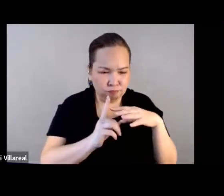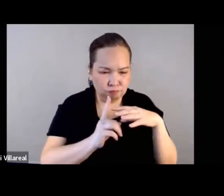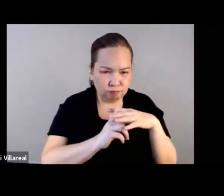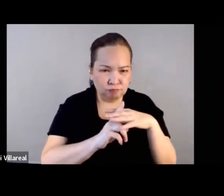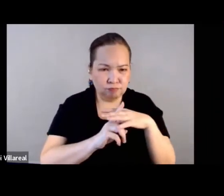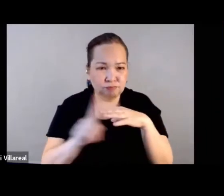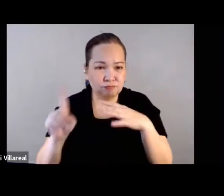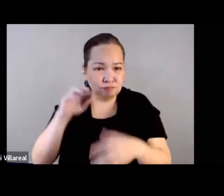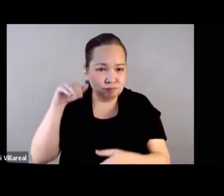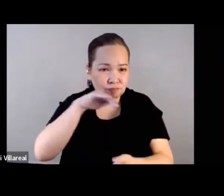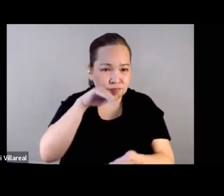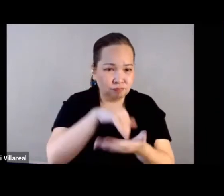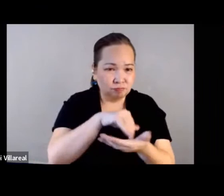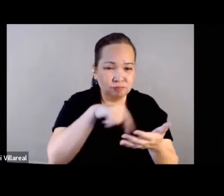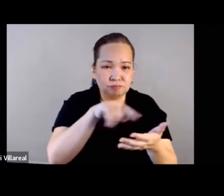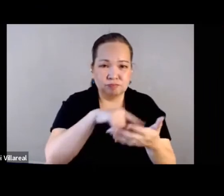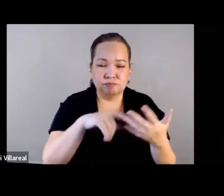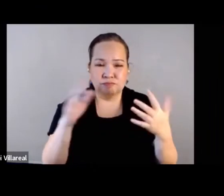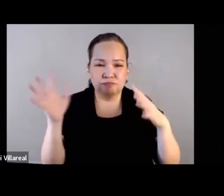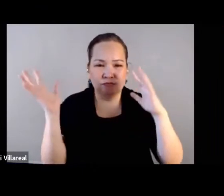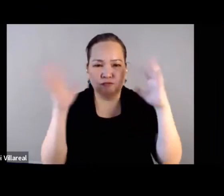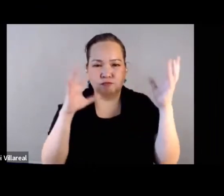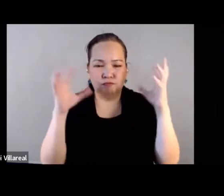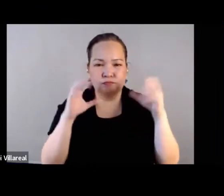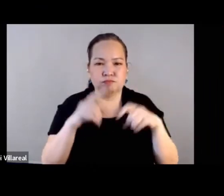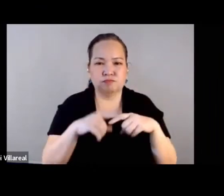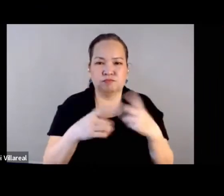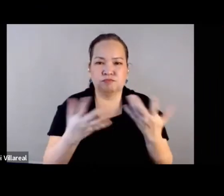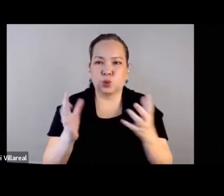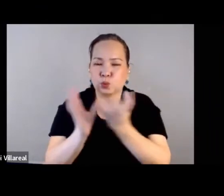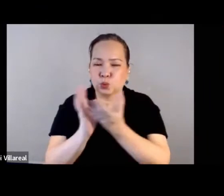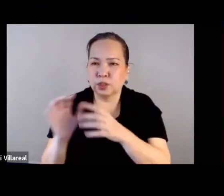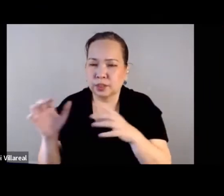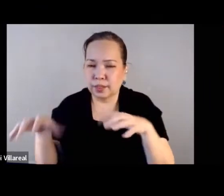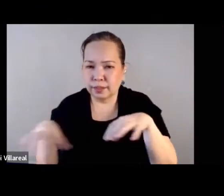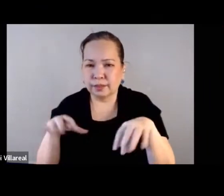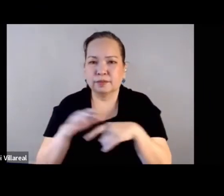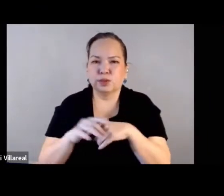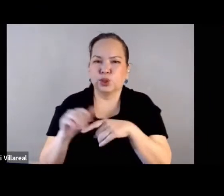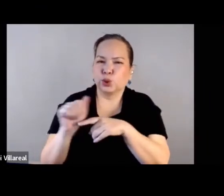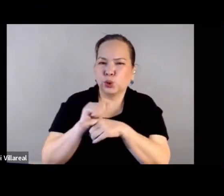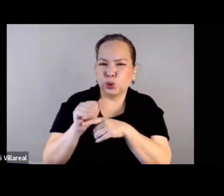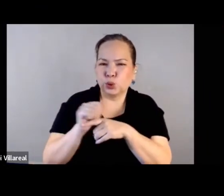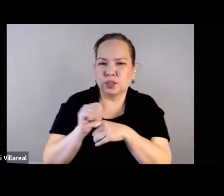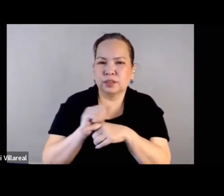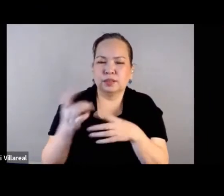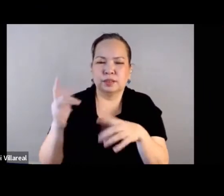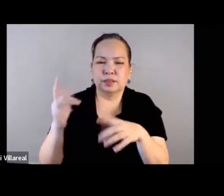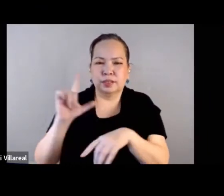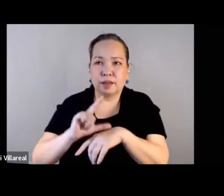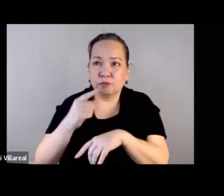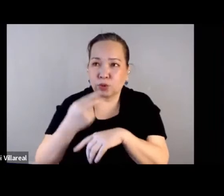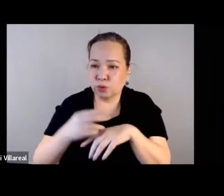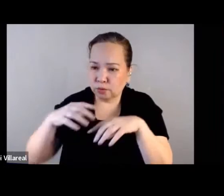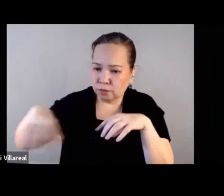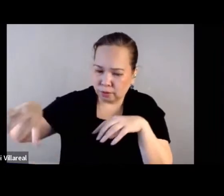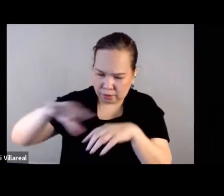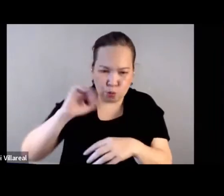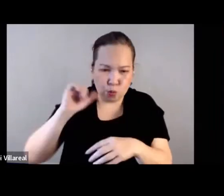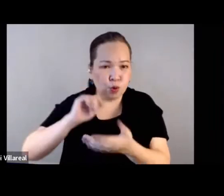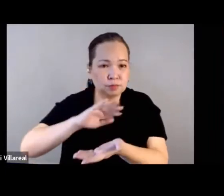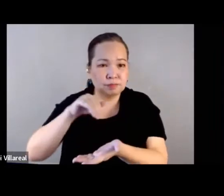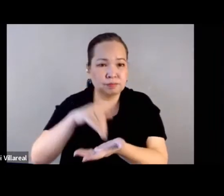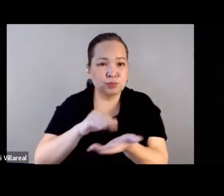venues of for community activities, training, and even livelihood programs for nearby households. During